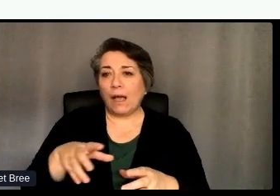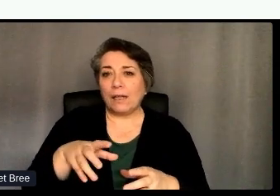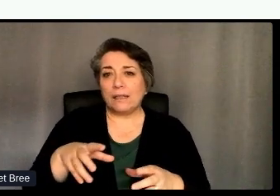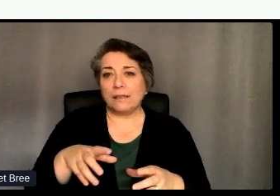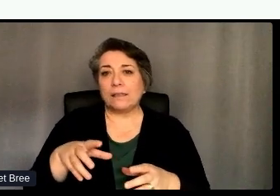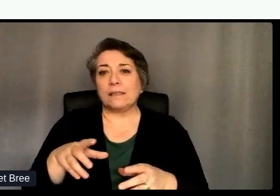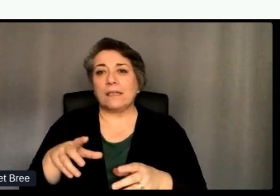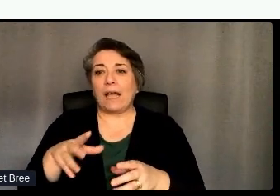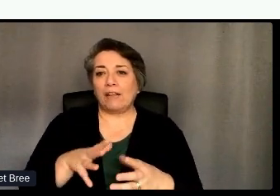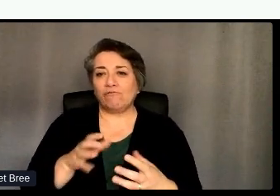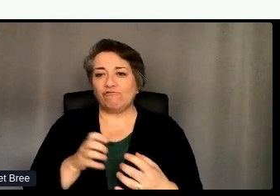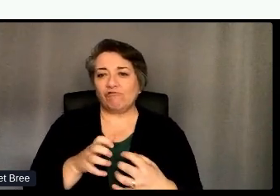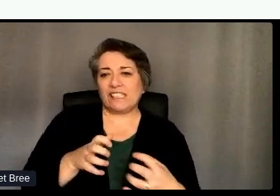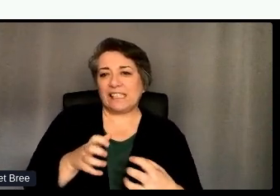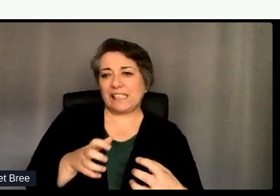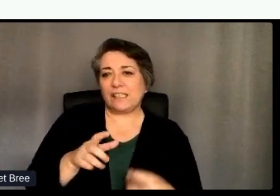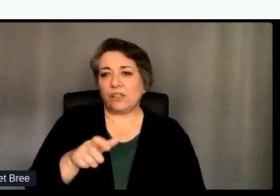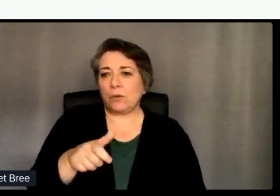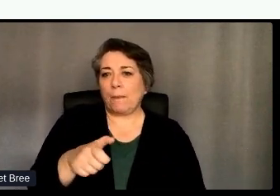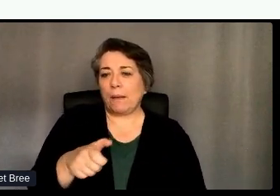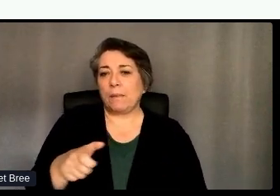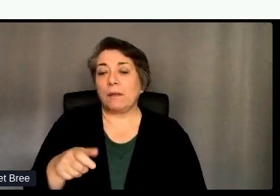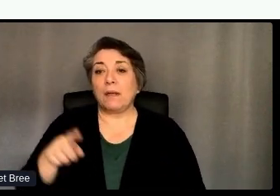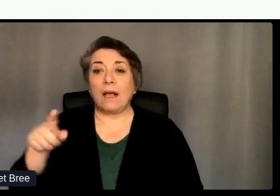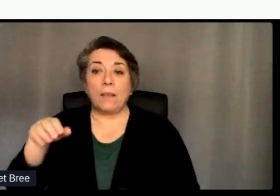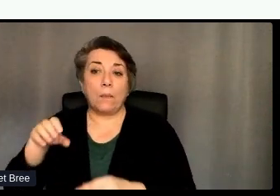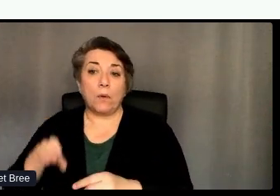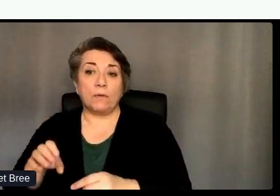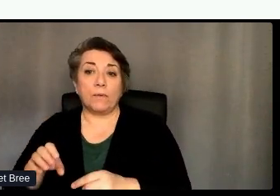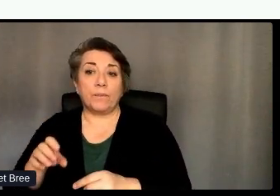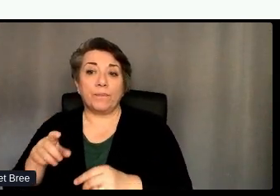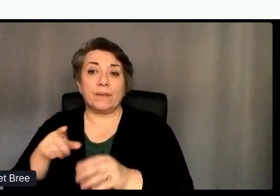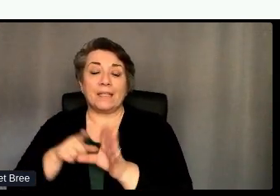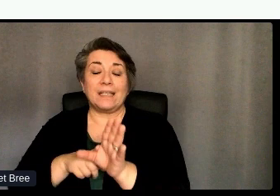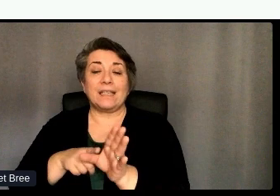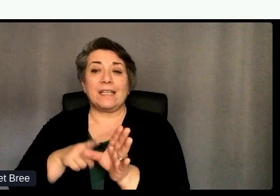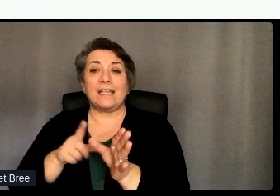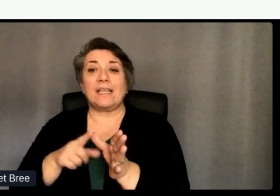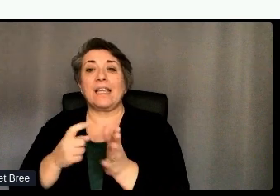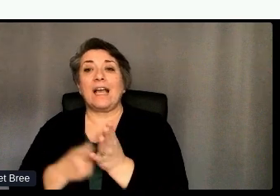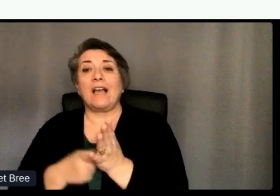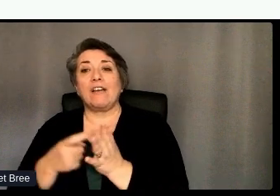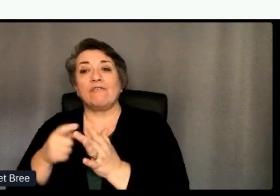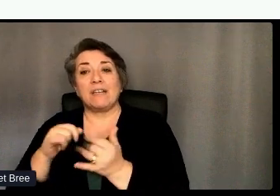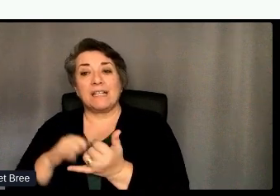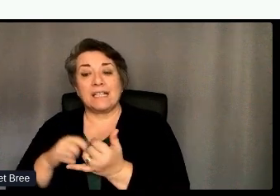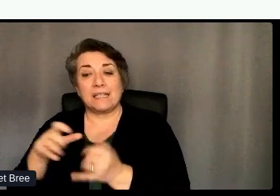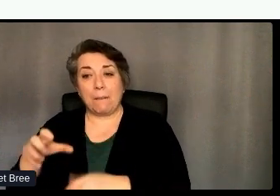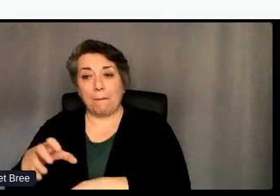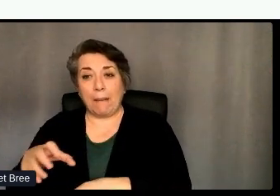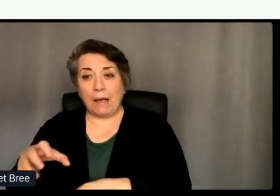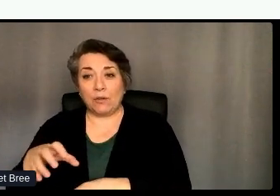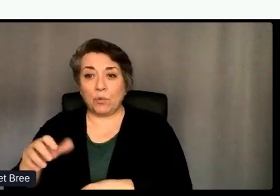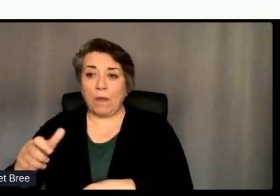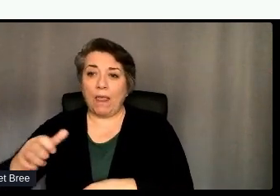buttons. And then finally, on the bottom right, Yara's mouse with a thumb support inserted for right-handed